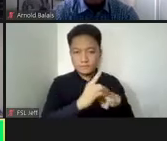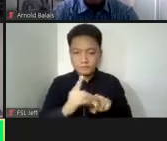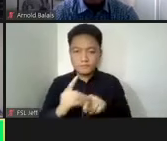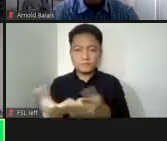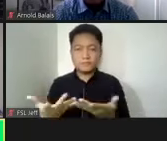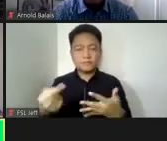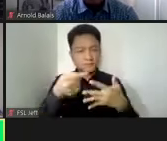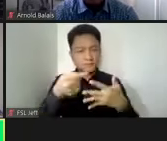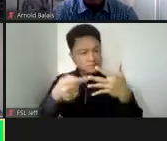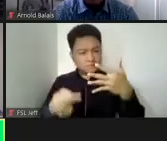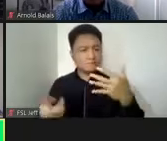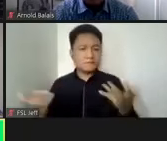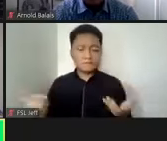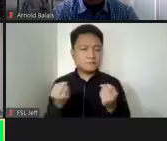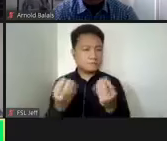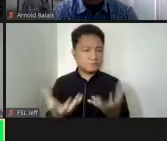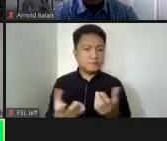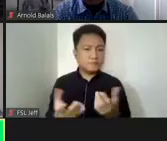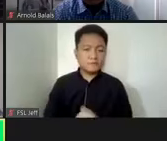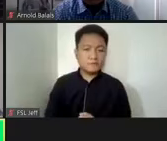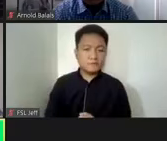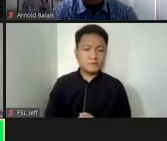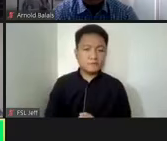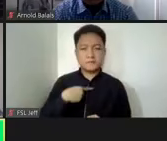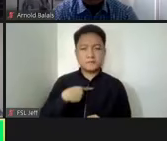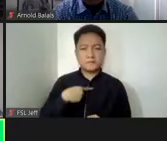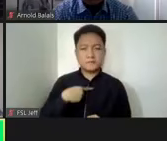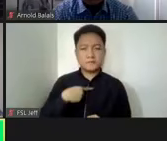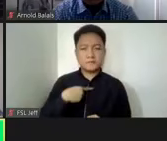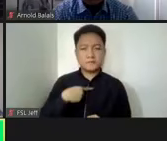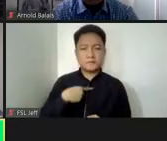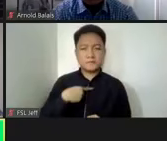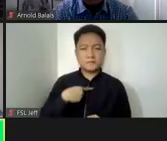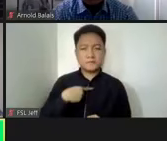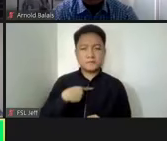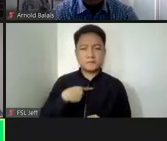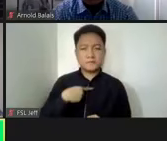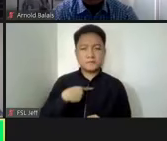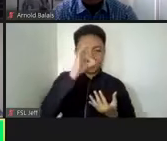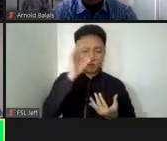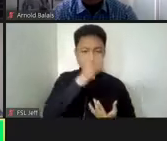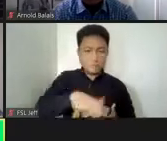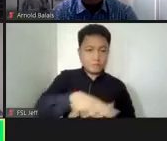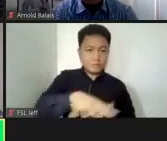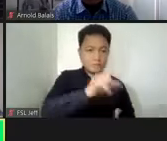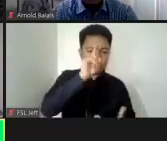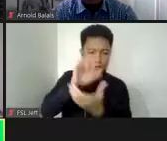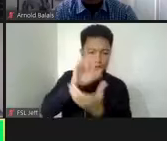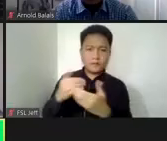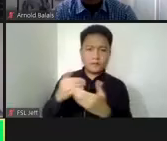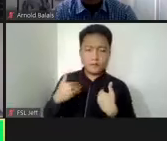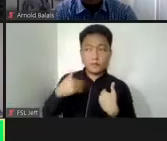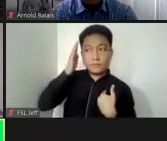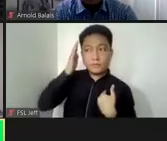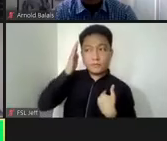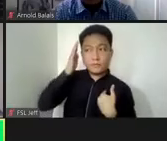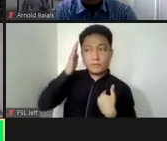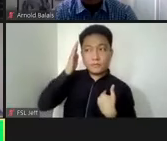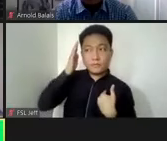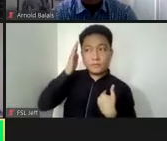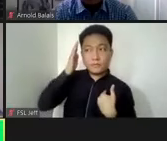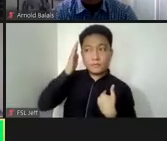better future and we can be better, no? If we work together. So maraming salamat sa inyong